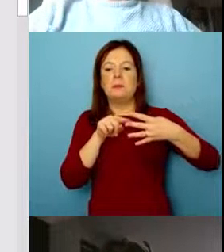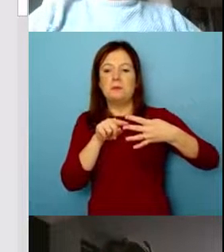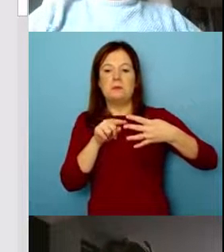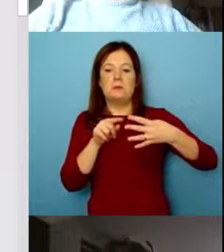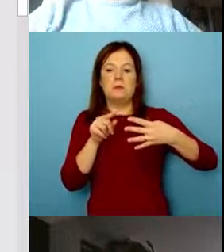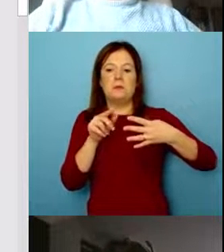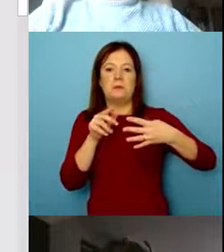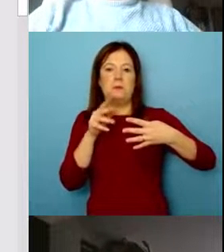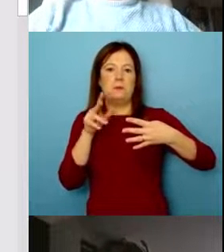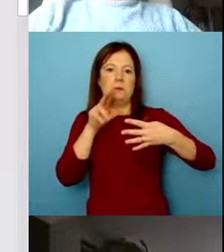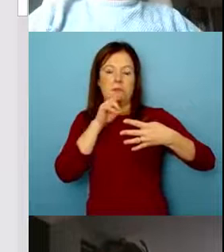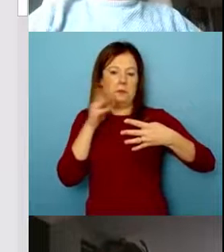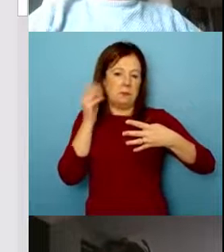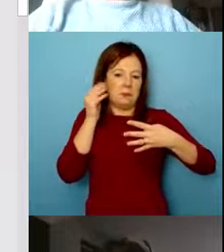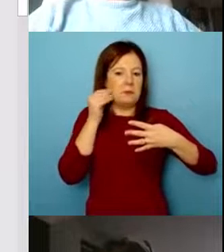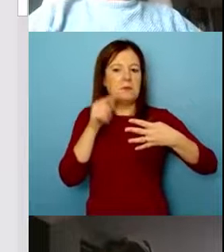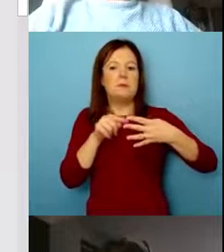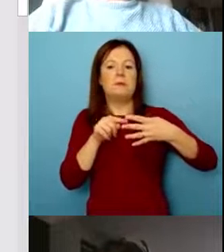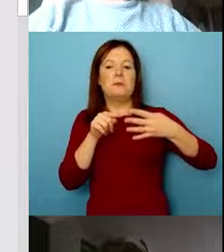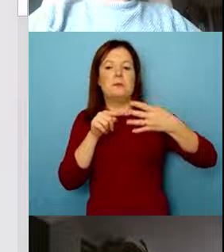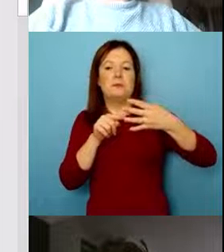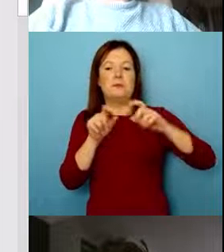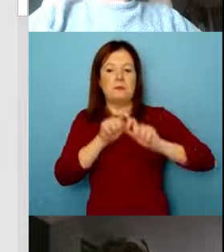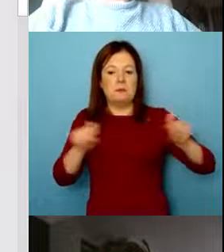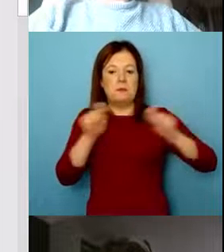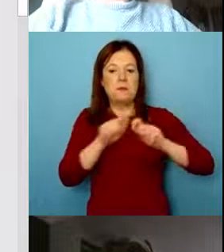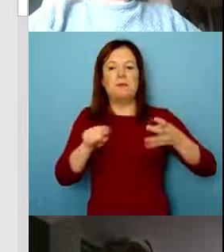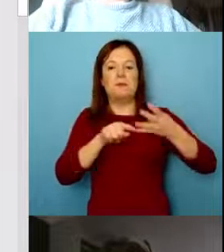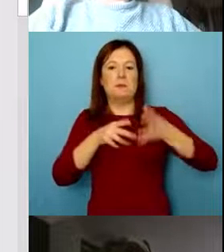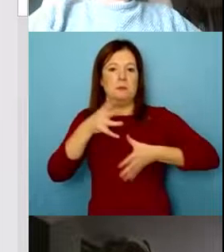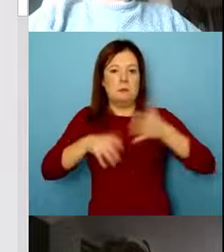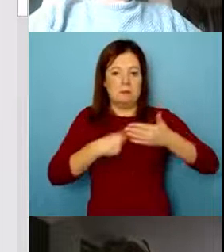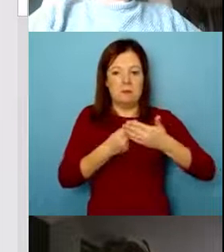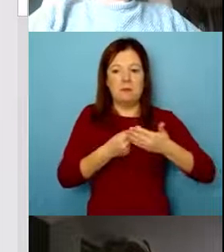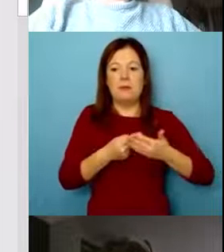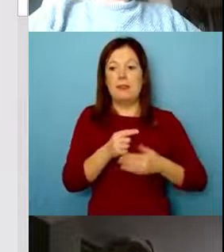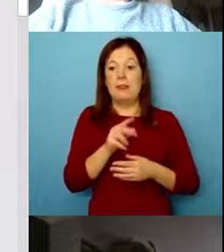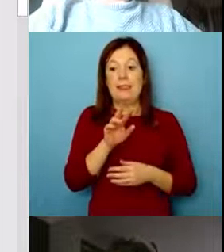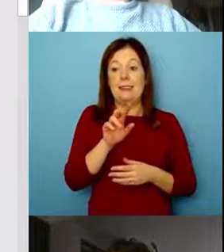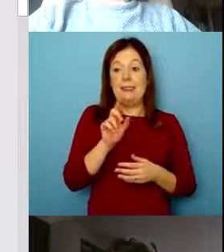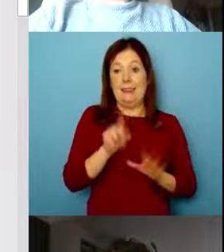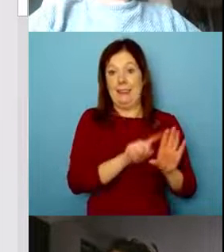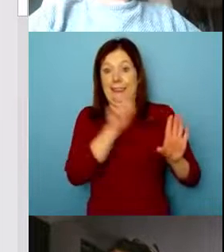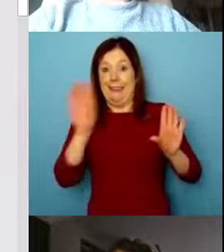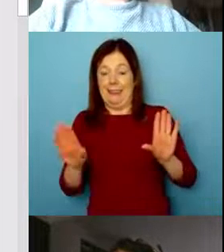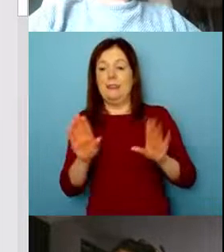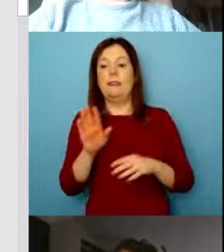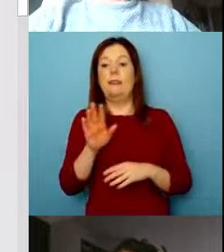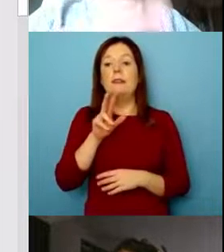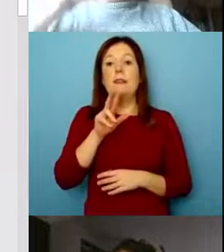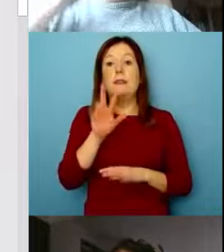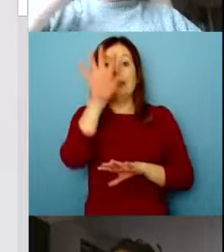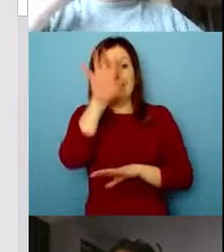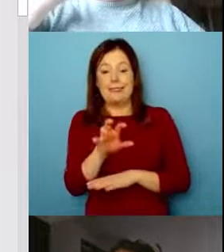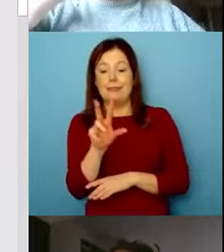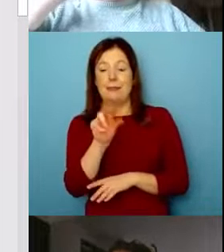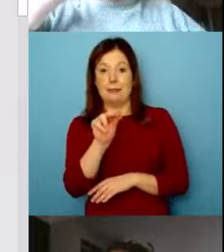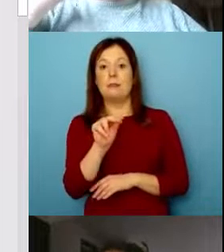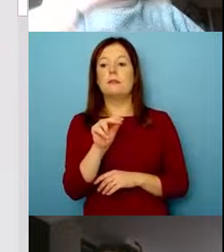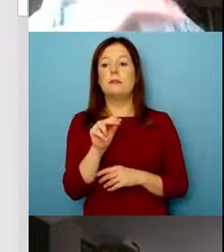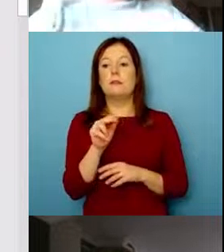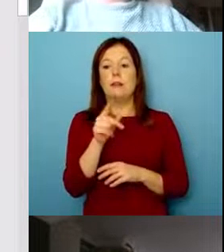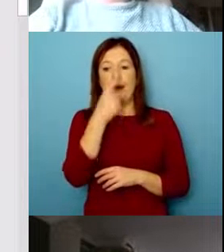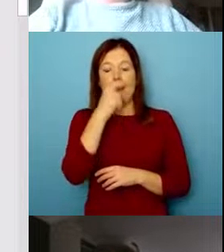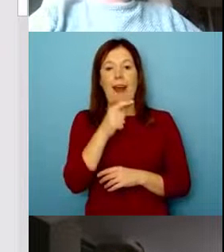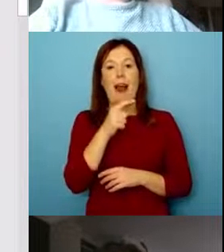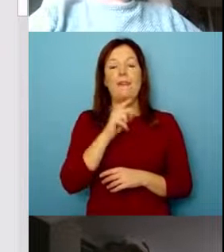also within the text-to-speech, you have options for a male, female voice, and you can decide your own volume and your own speed. So you can really